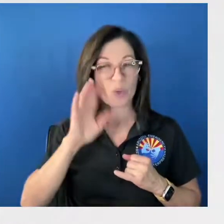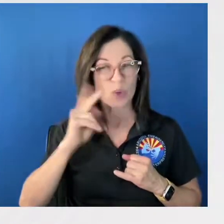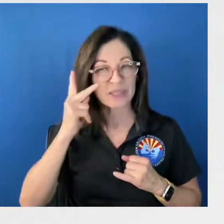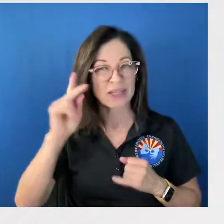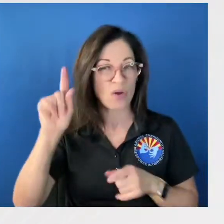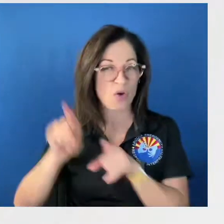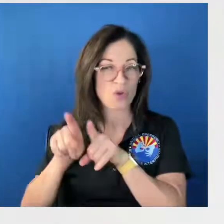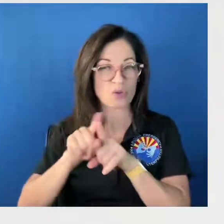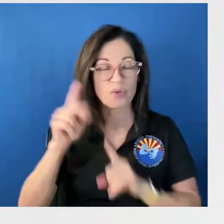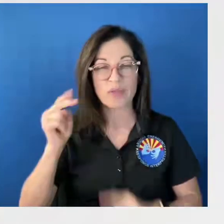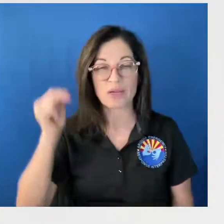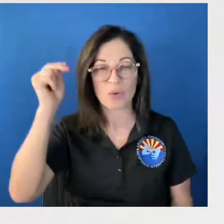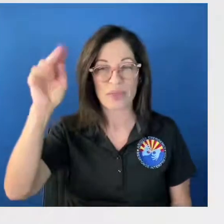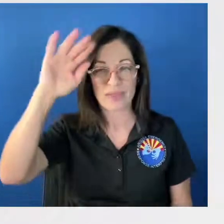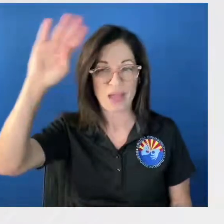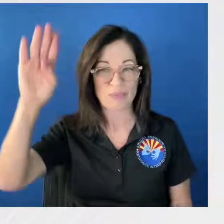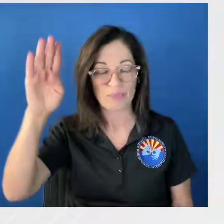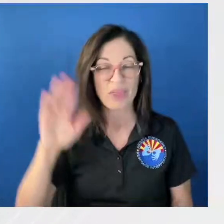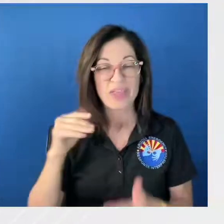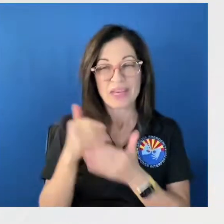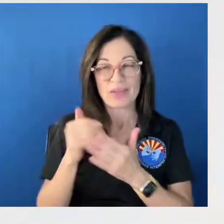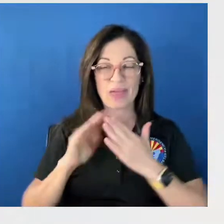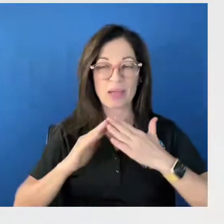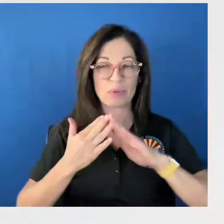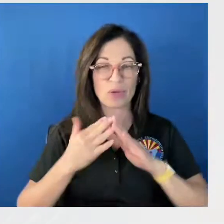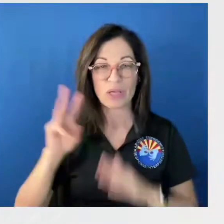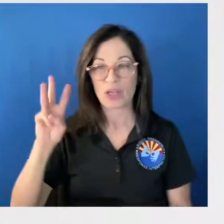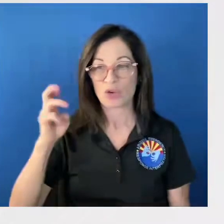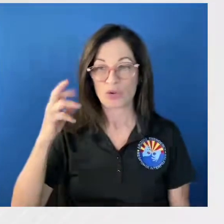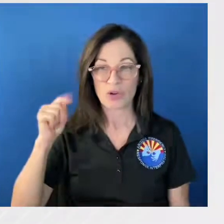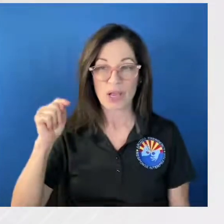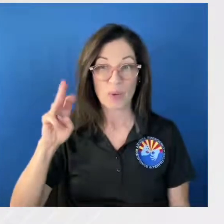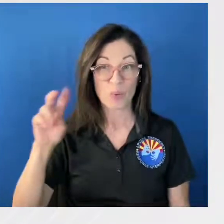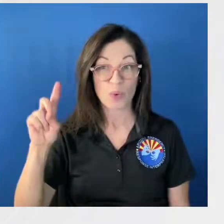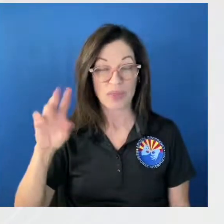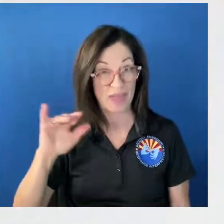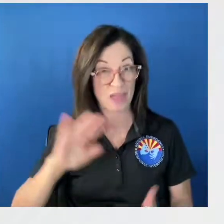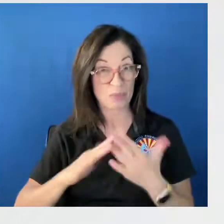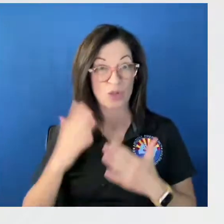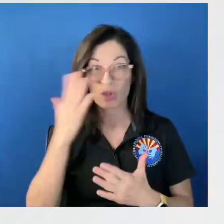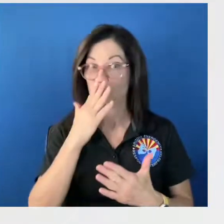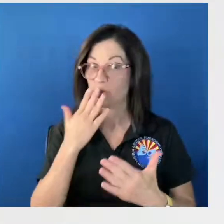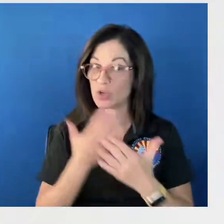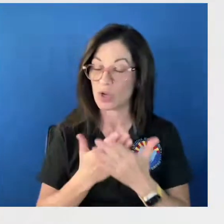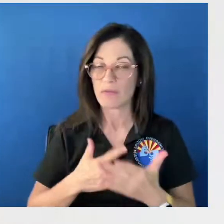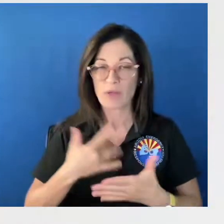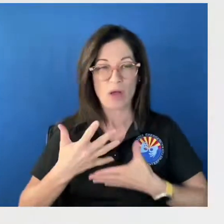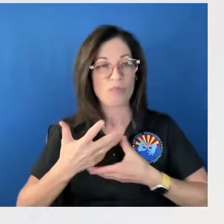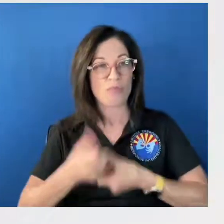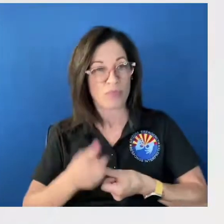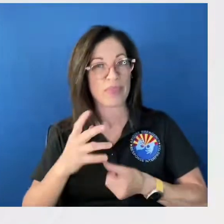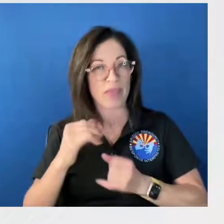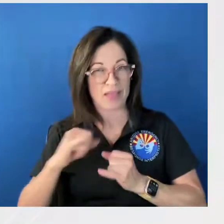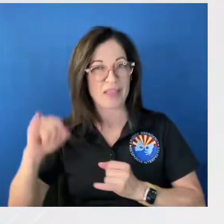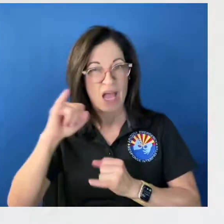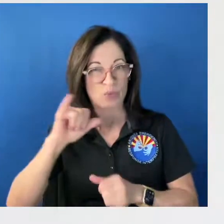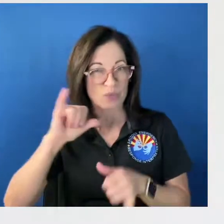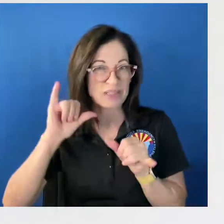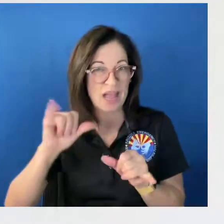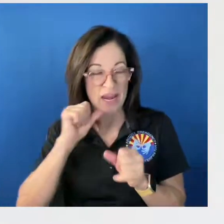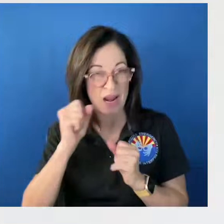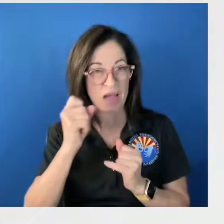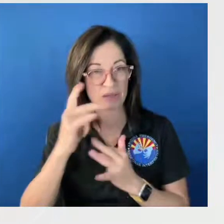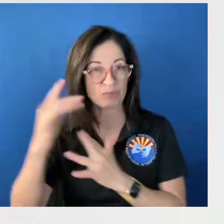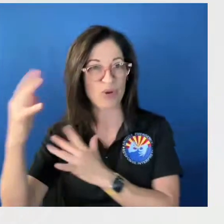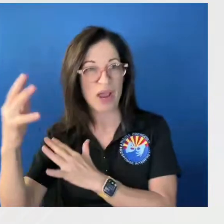top. All around the community of Wrightwood's actually starting to look really, really good. We're feeling confident about the lines in there and all the way up to the